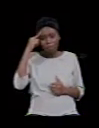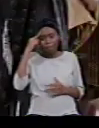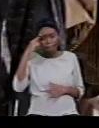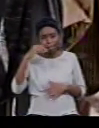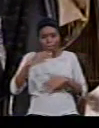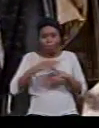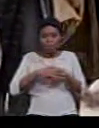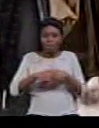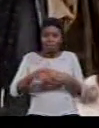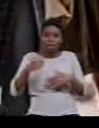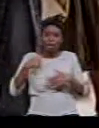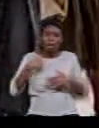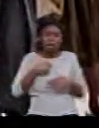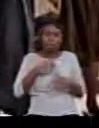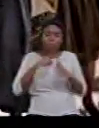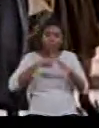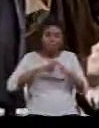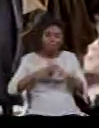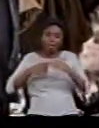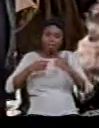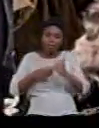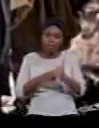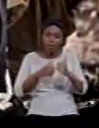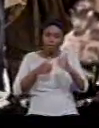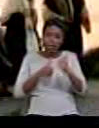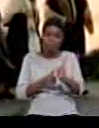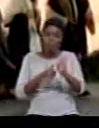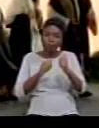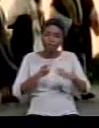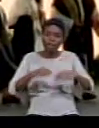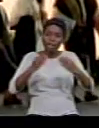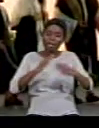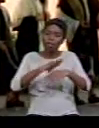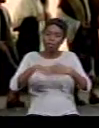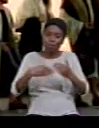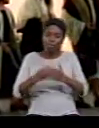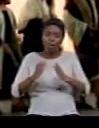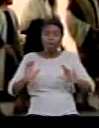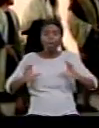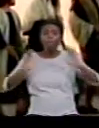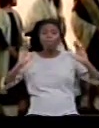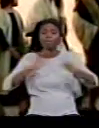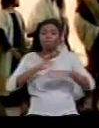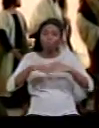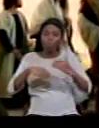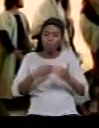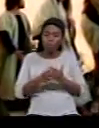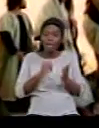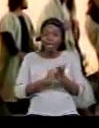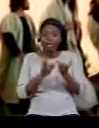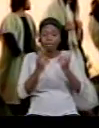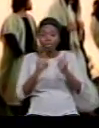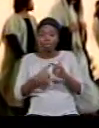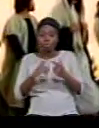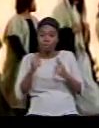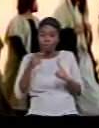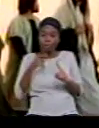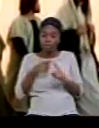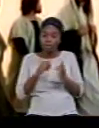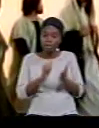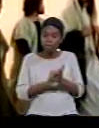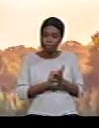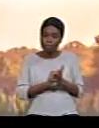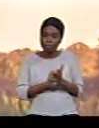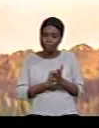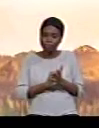they started following and they gave all and committed all, it came to what they are not backsliding.